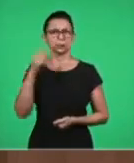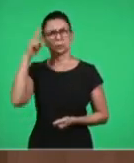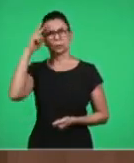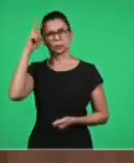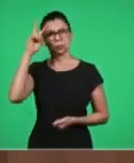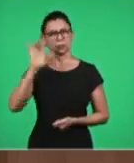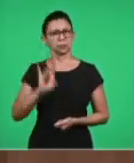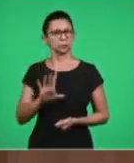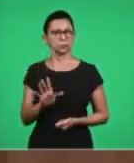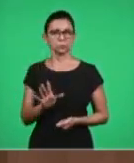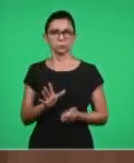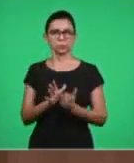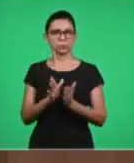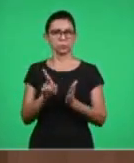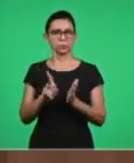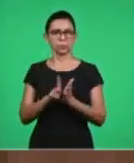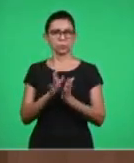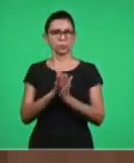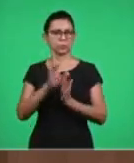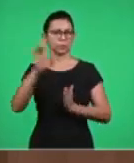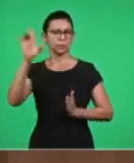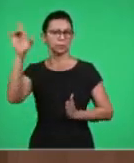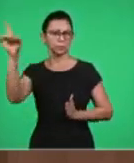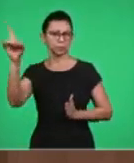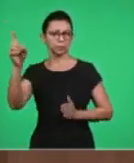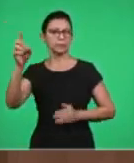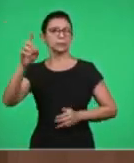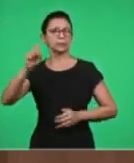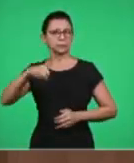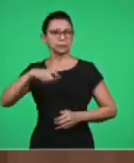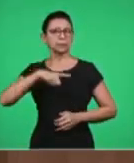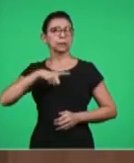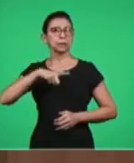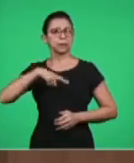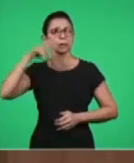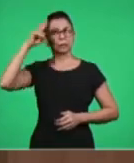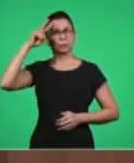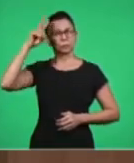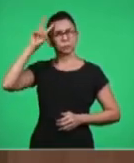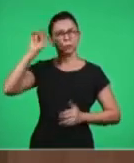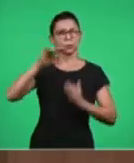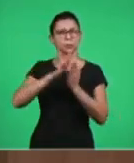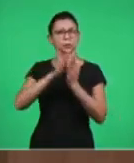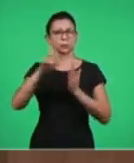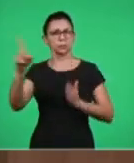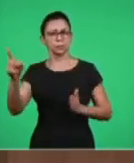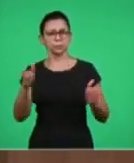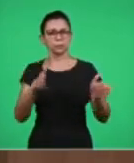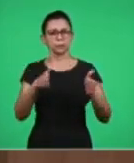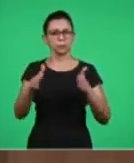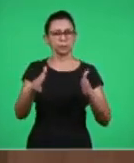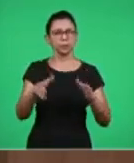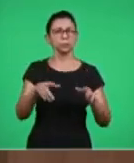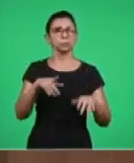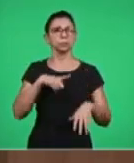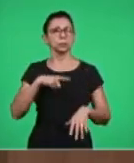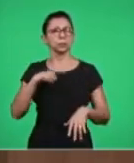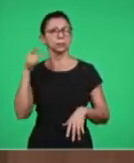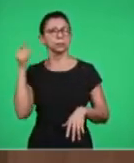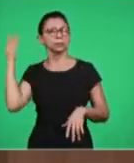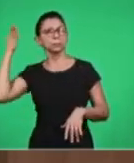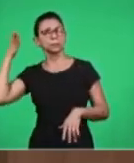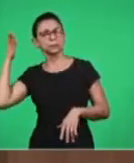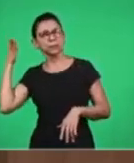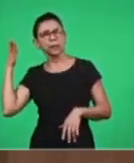a simple story. The biblical history had its place, had its moment, their messages,